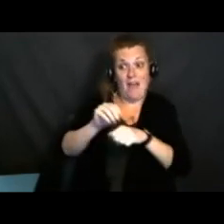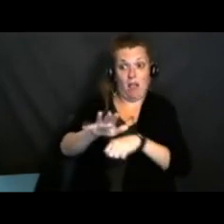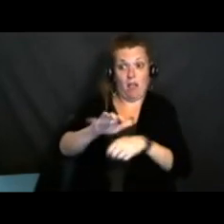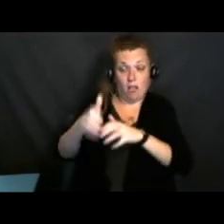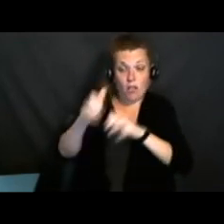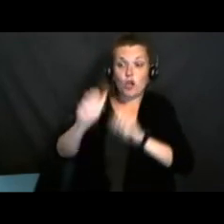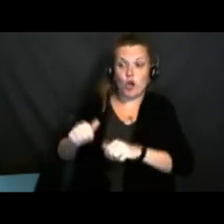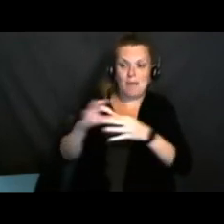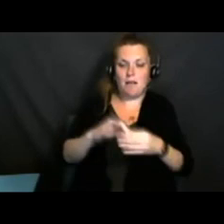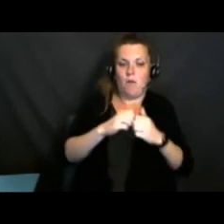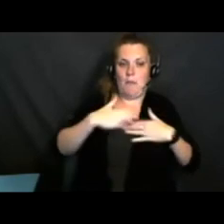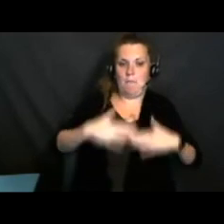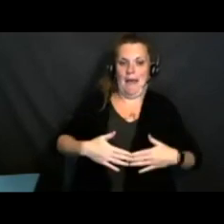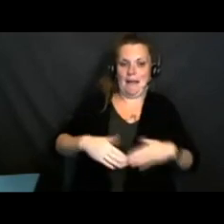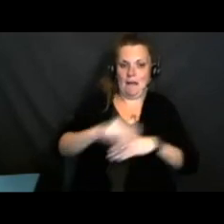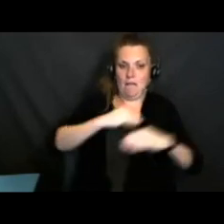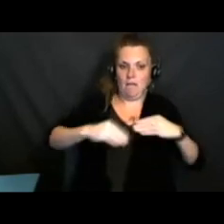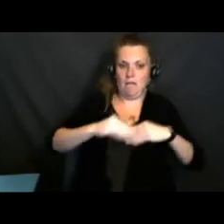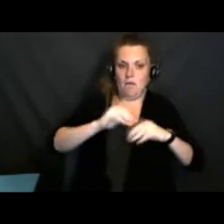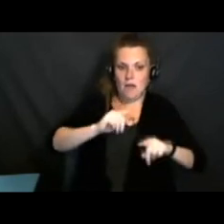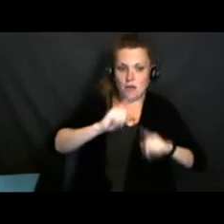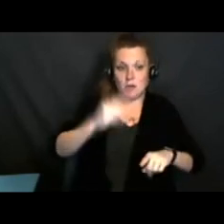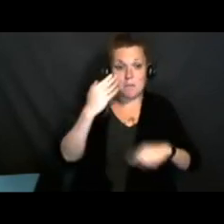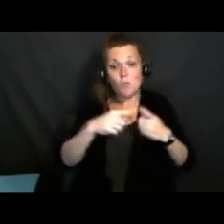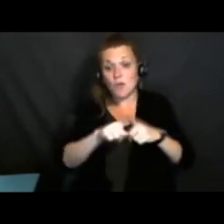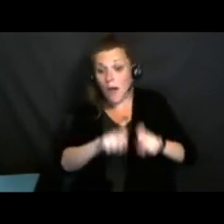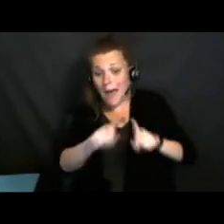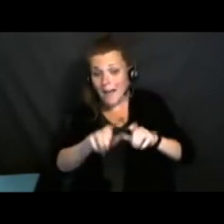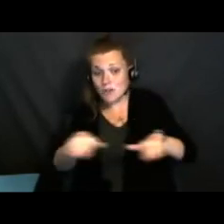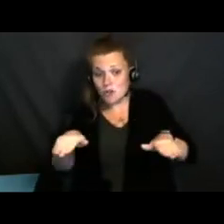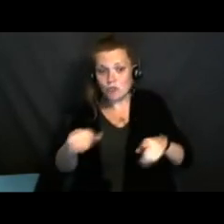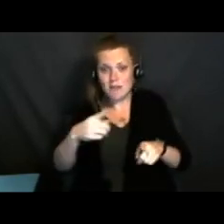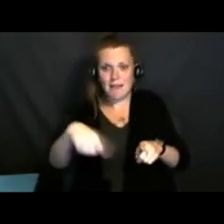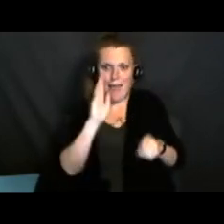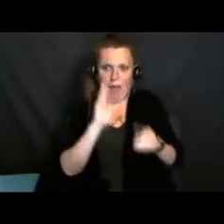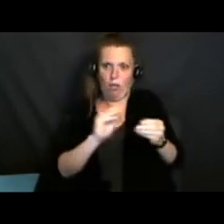children, they report on how they use their bodies to do